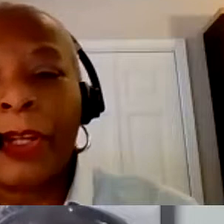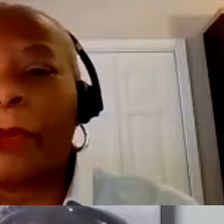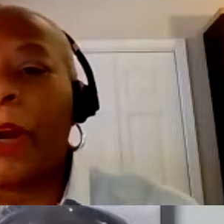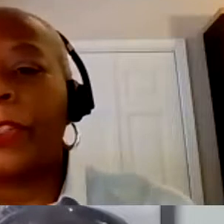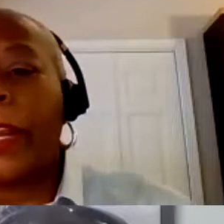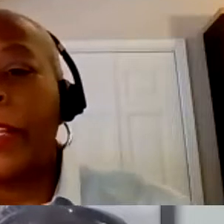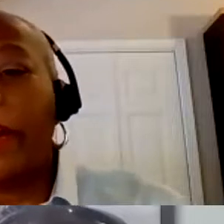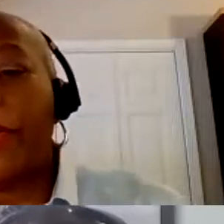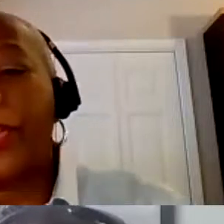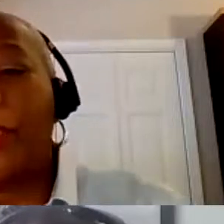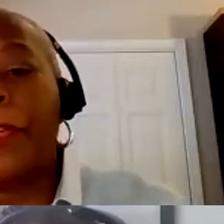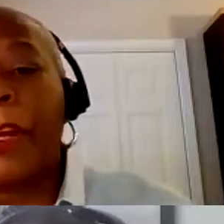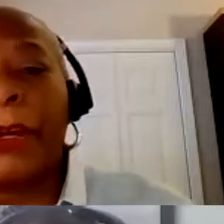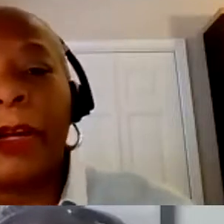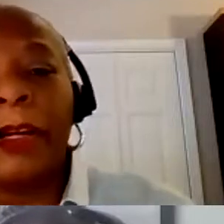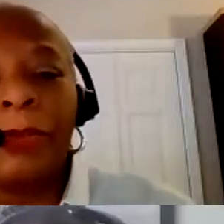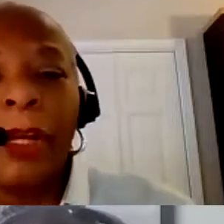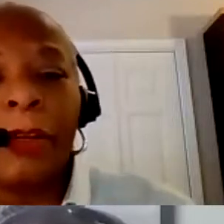this particular project, and also with